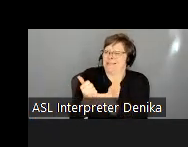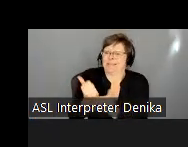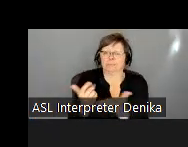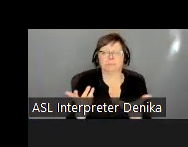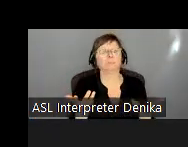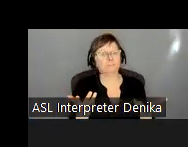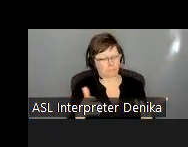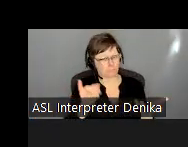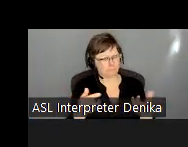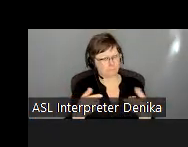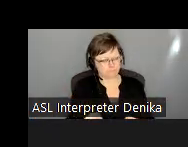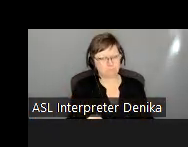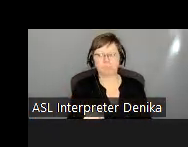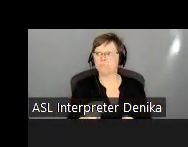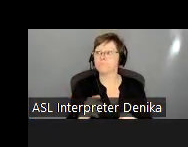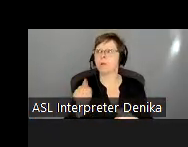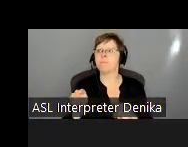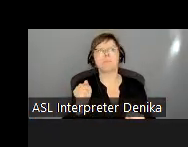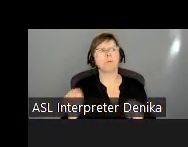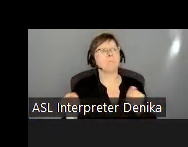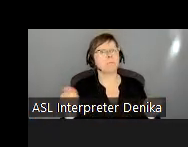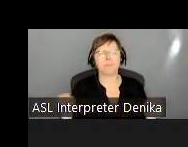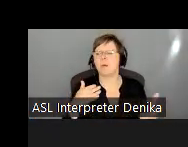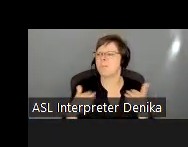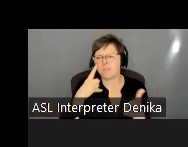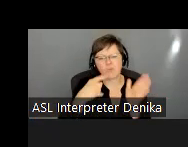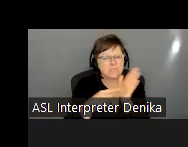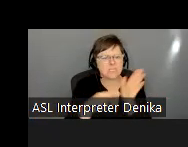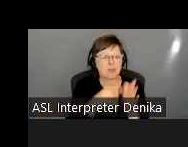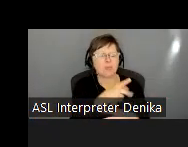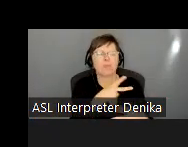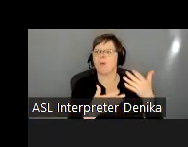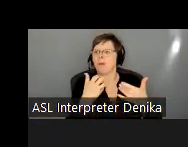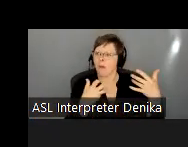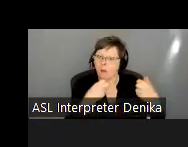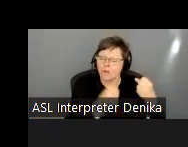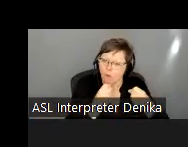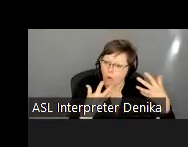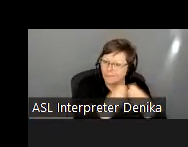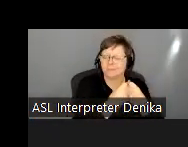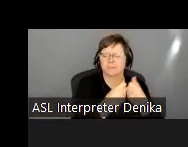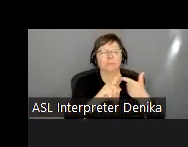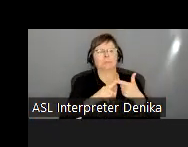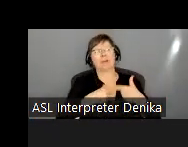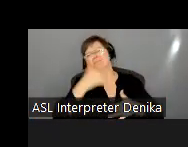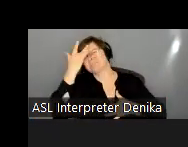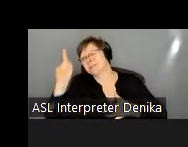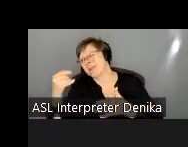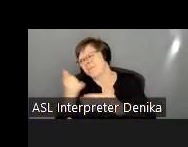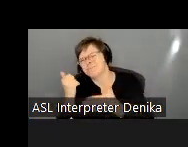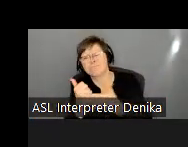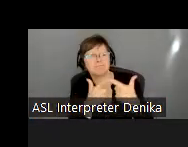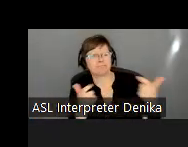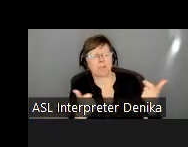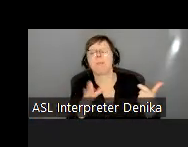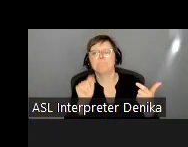they could be saying that they're in a car accident, they hurt somebody, they're sick, they need your help. Basically, whatever they're saying, they